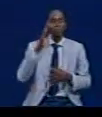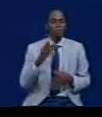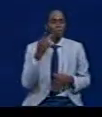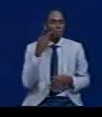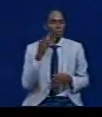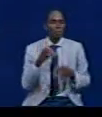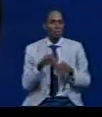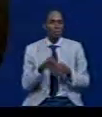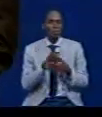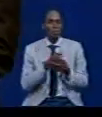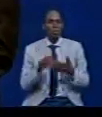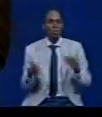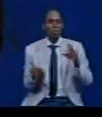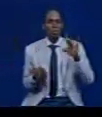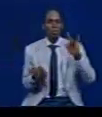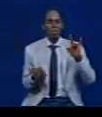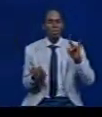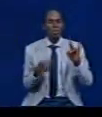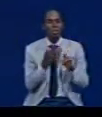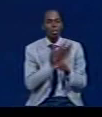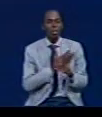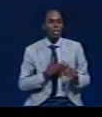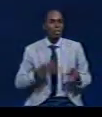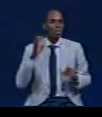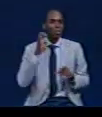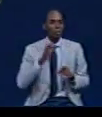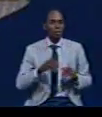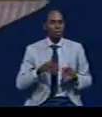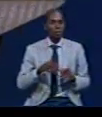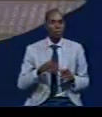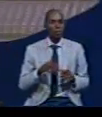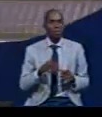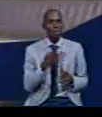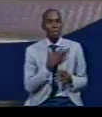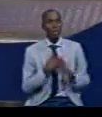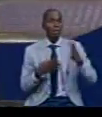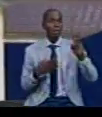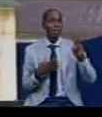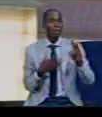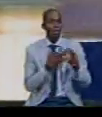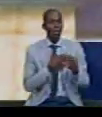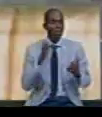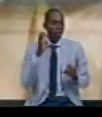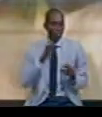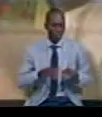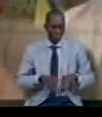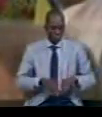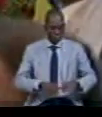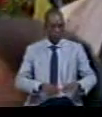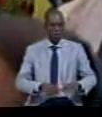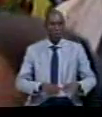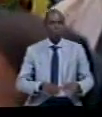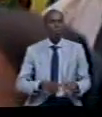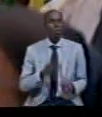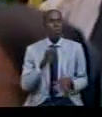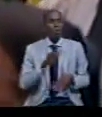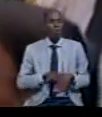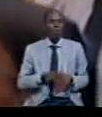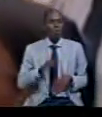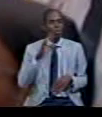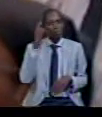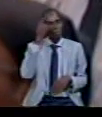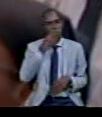verse 16 says, and he fell down on his face at his feet, giving him thanks, and he was